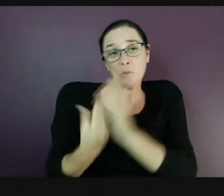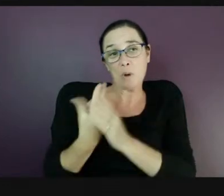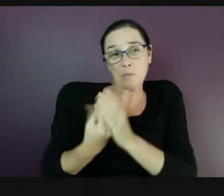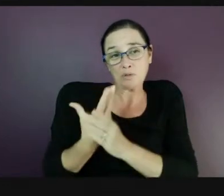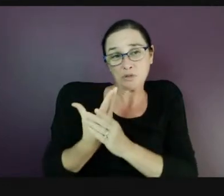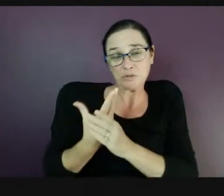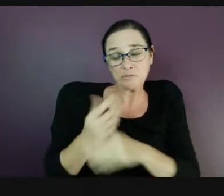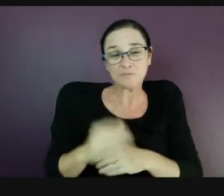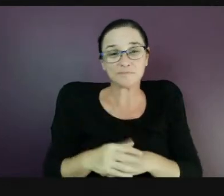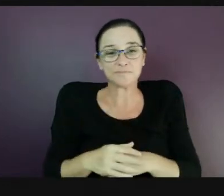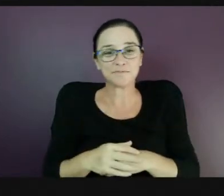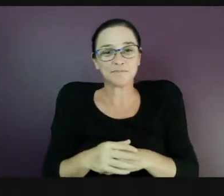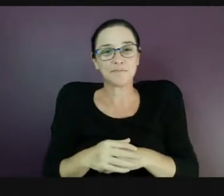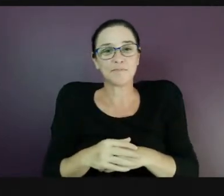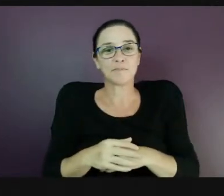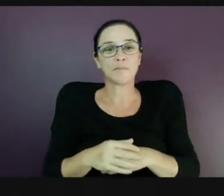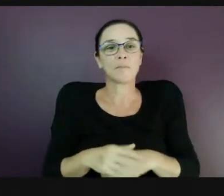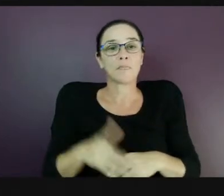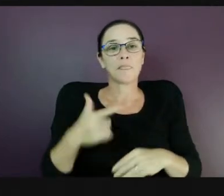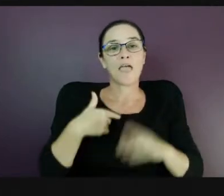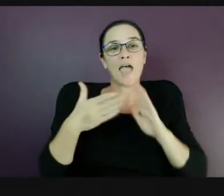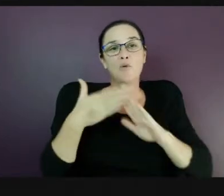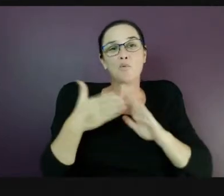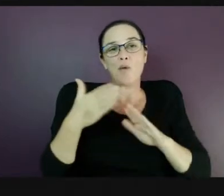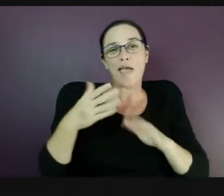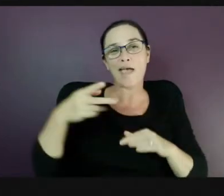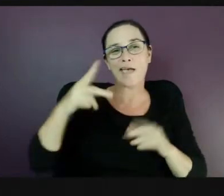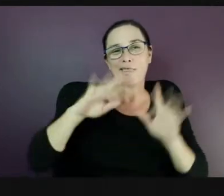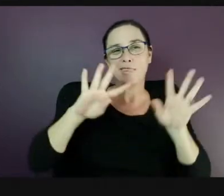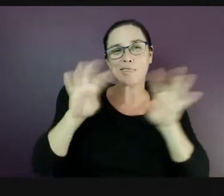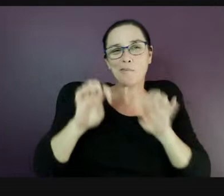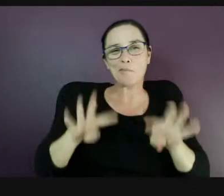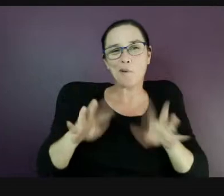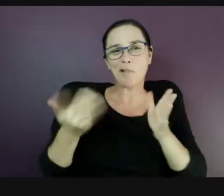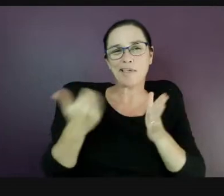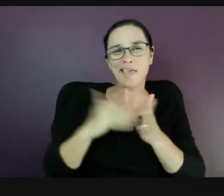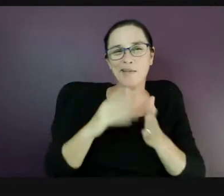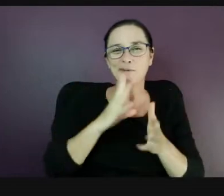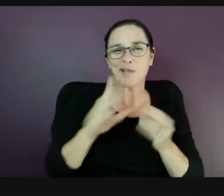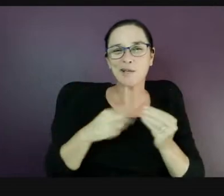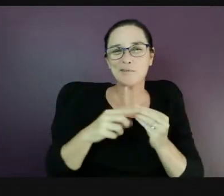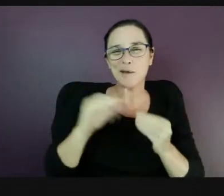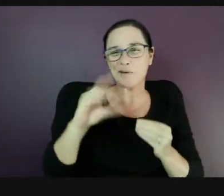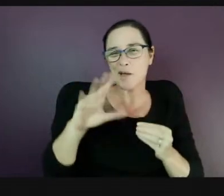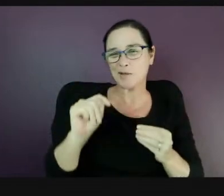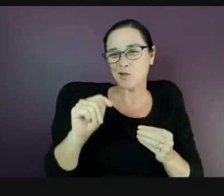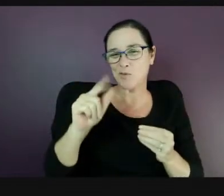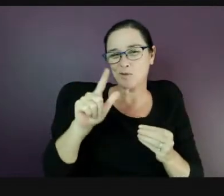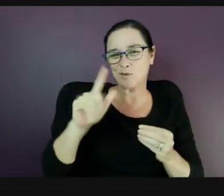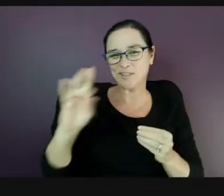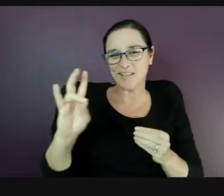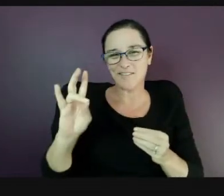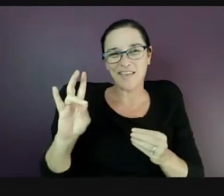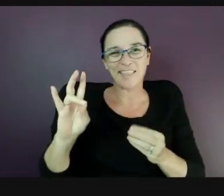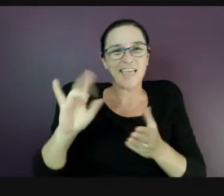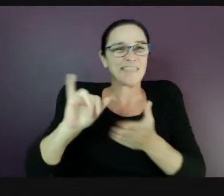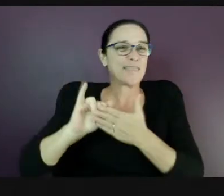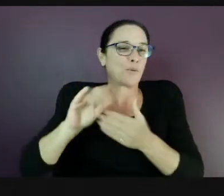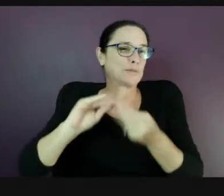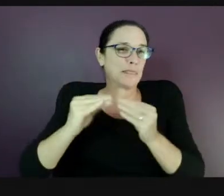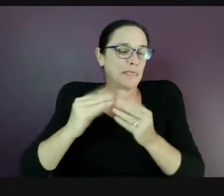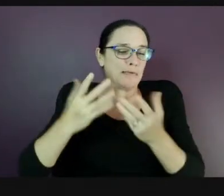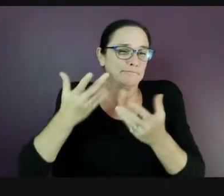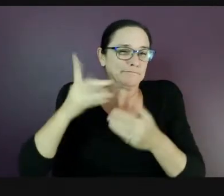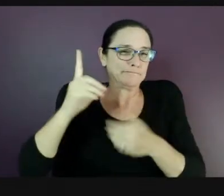did run the poll again just to figure out about, because we talked about it last time, the October 27th was the over-under line that we just threw out there type of